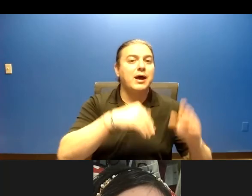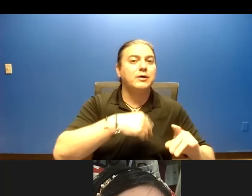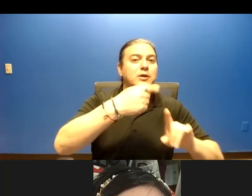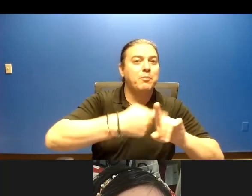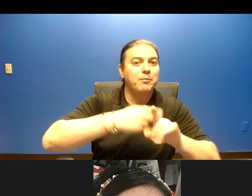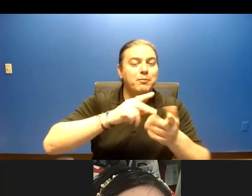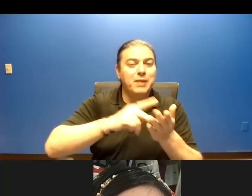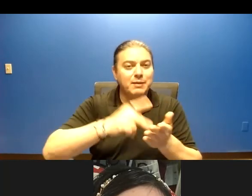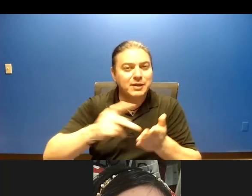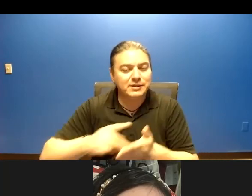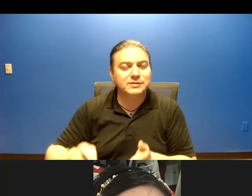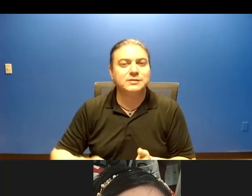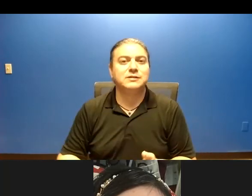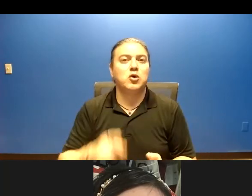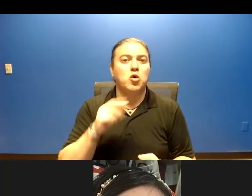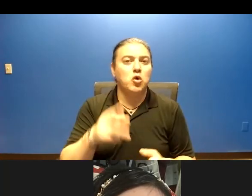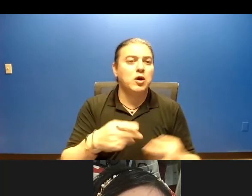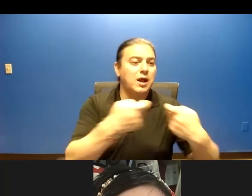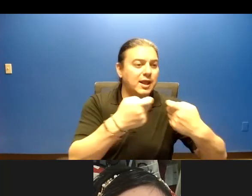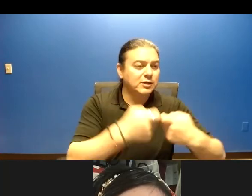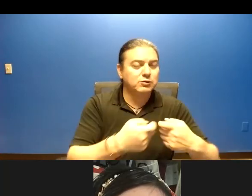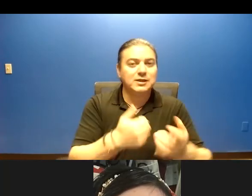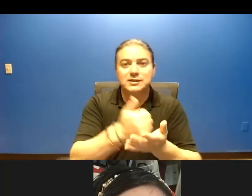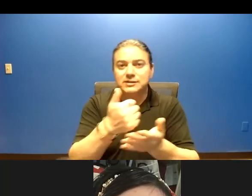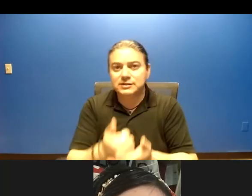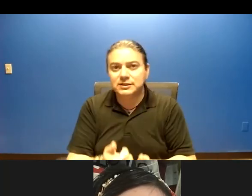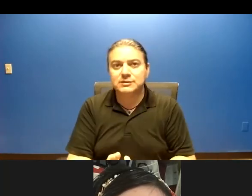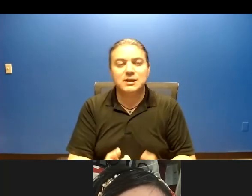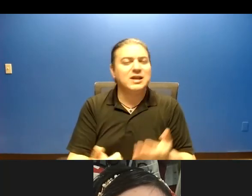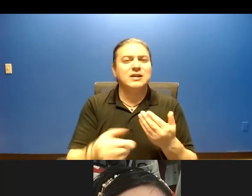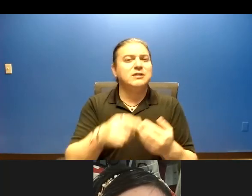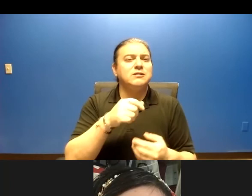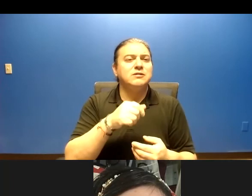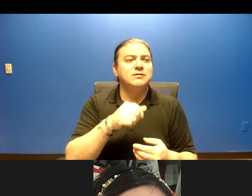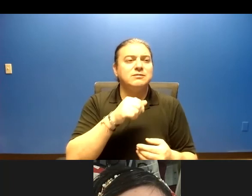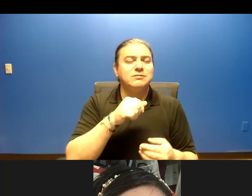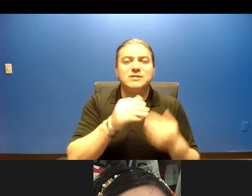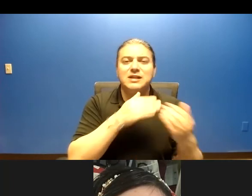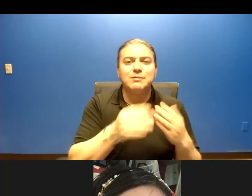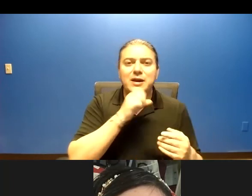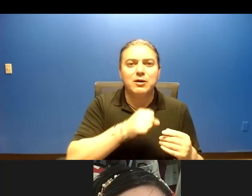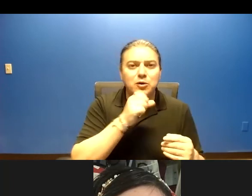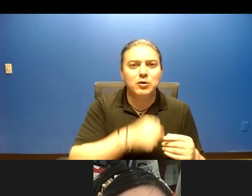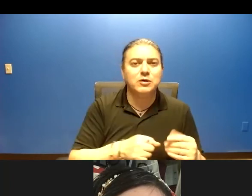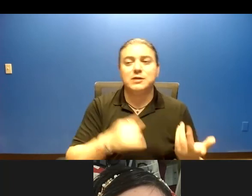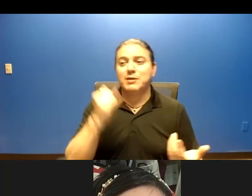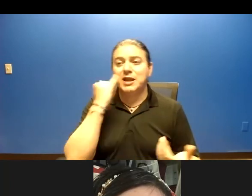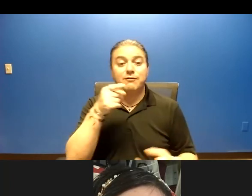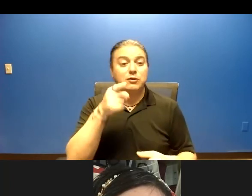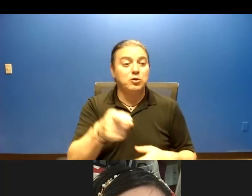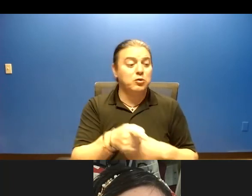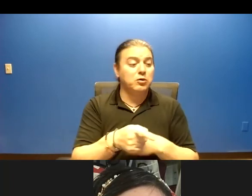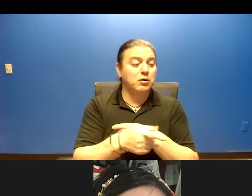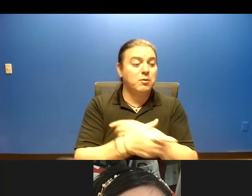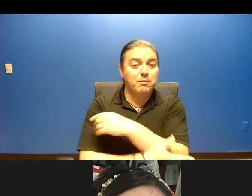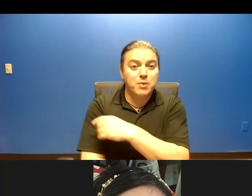you are. Like if you're poor and you need help, and if it's specifically set up for people who are sick, what difference does it make